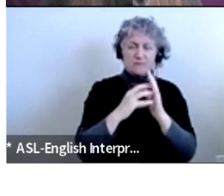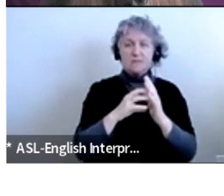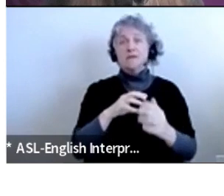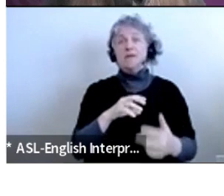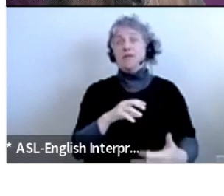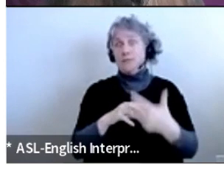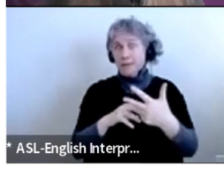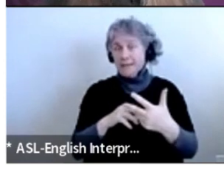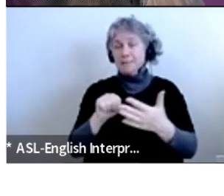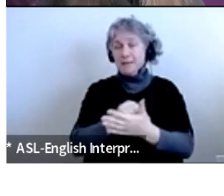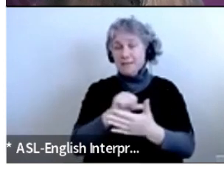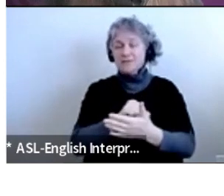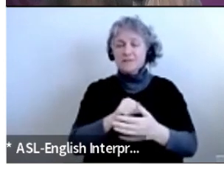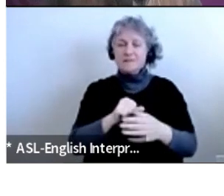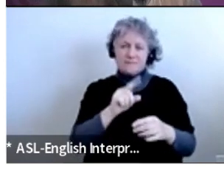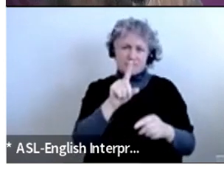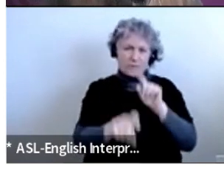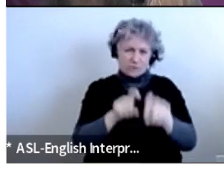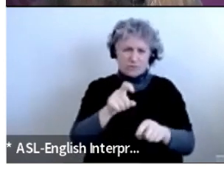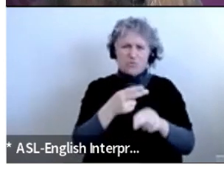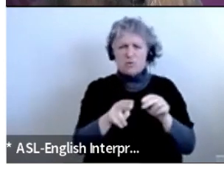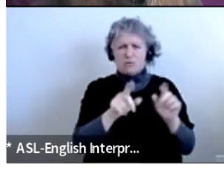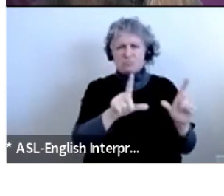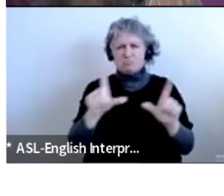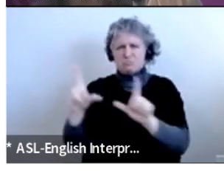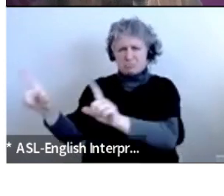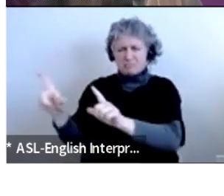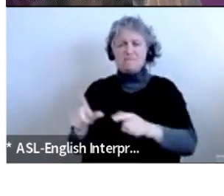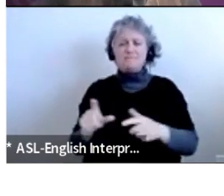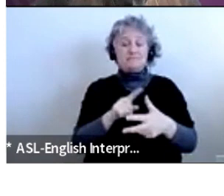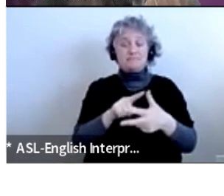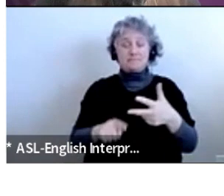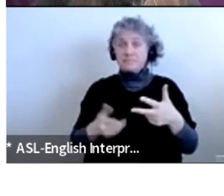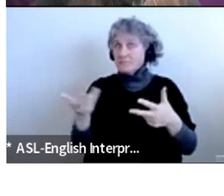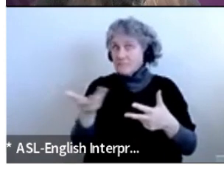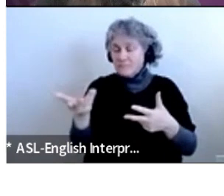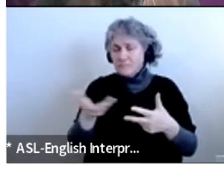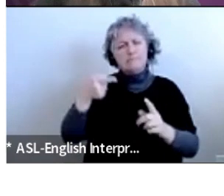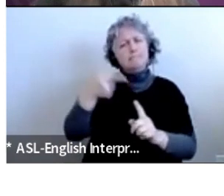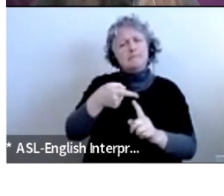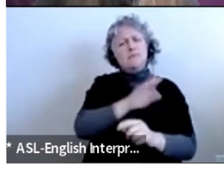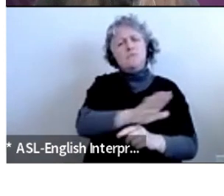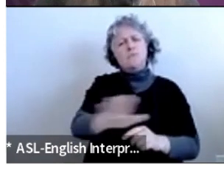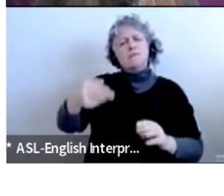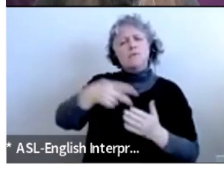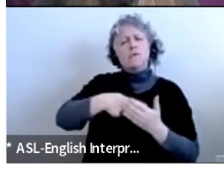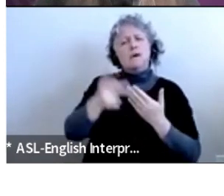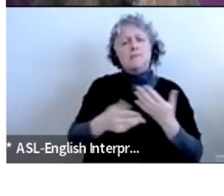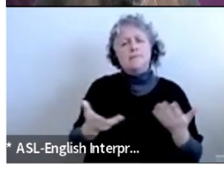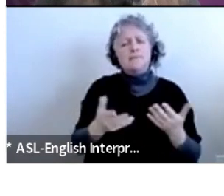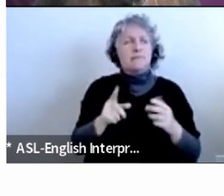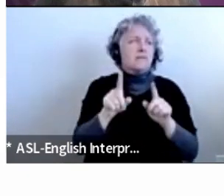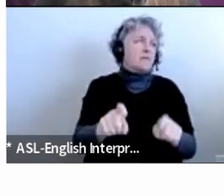of questions. Again, 3 short pages. These questions dive deeper into the specifics of the program and include questions such